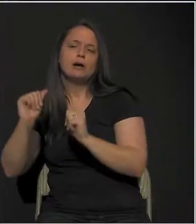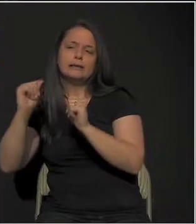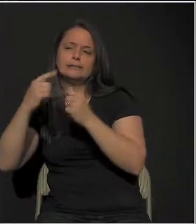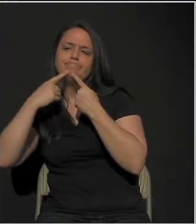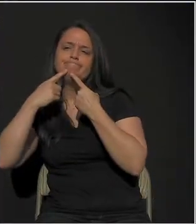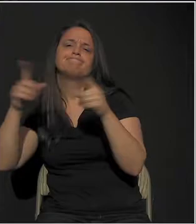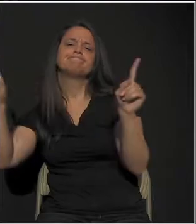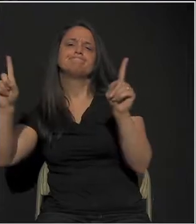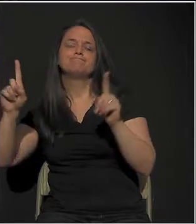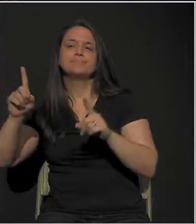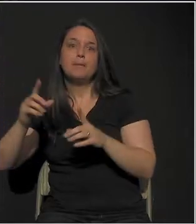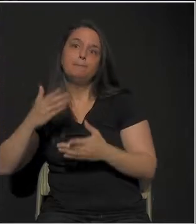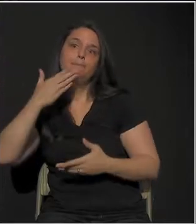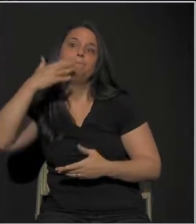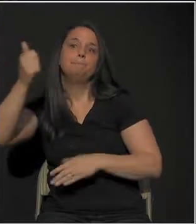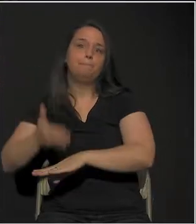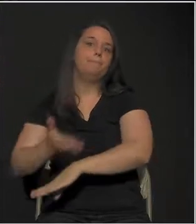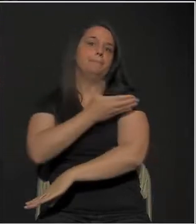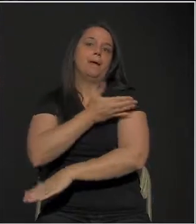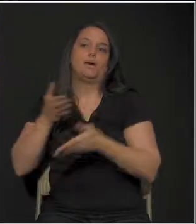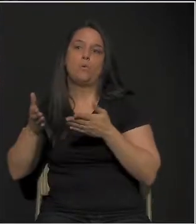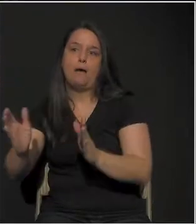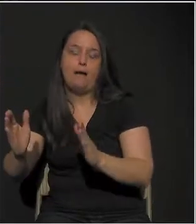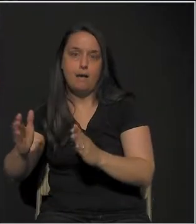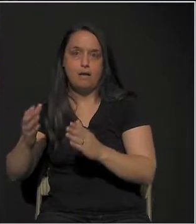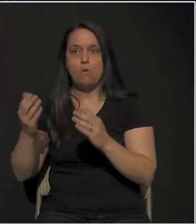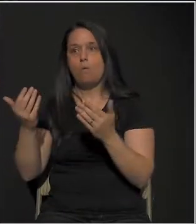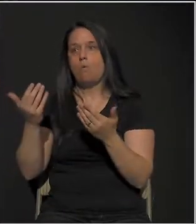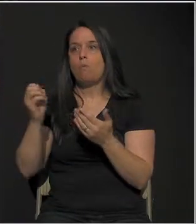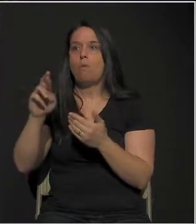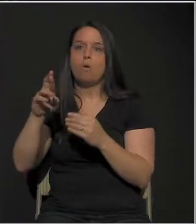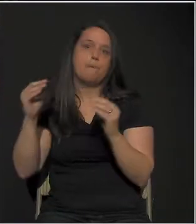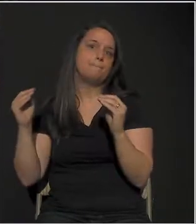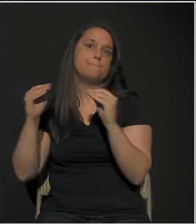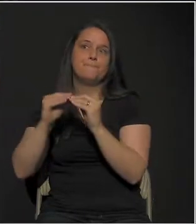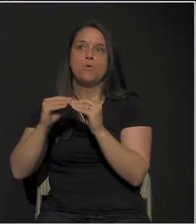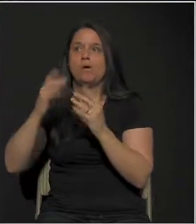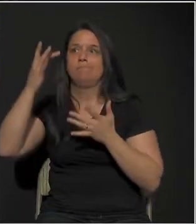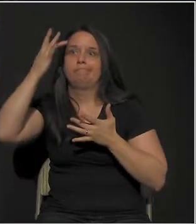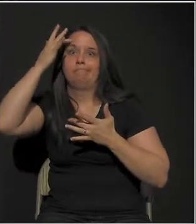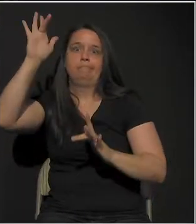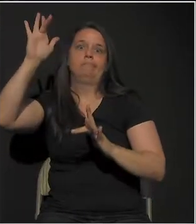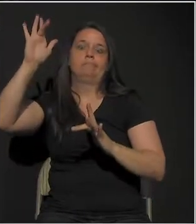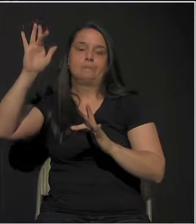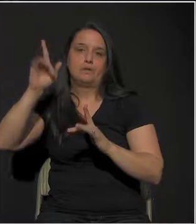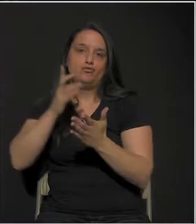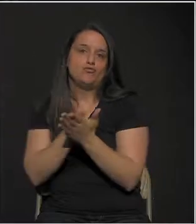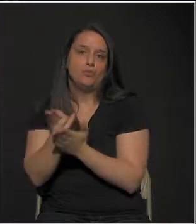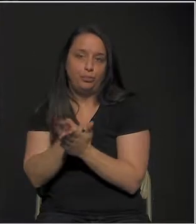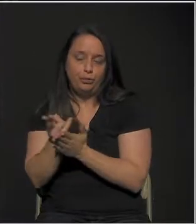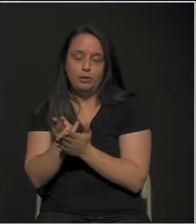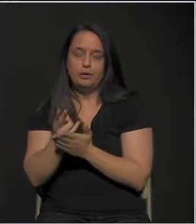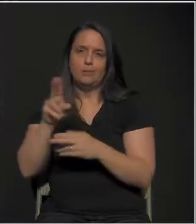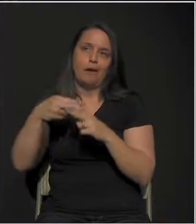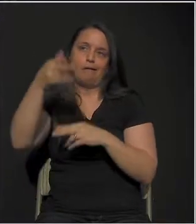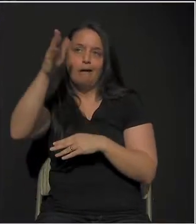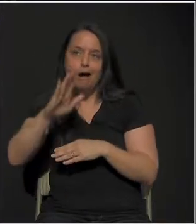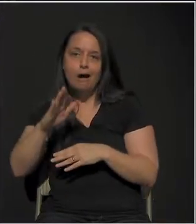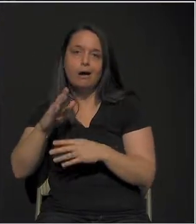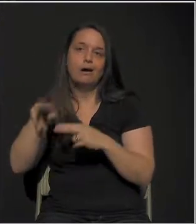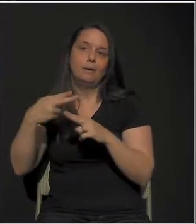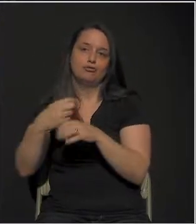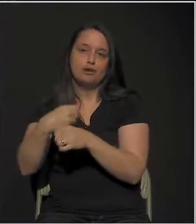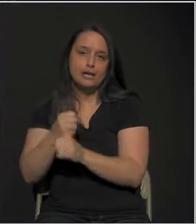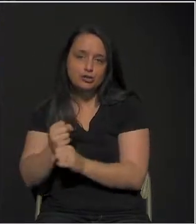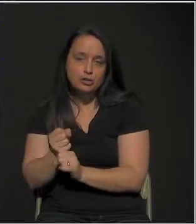or a different, more enlightened truth about creation, about spirituality, about God. And so